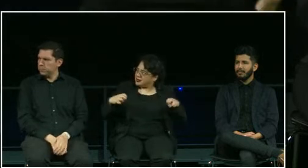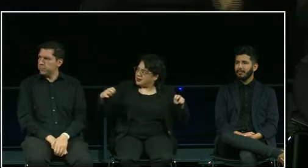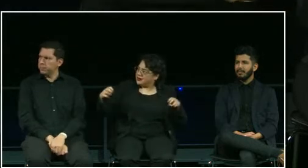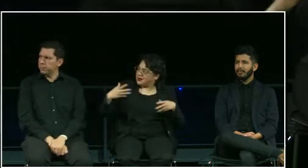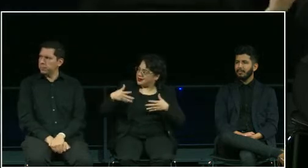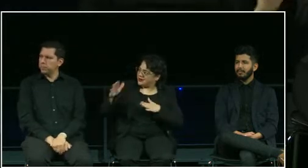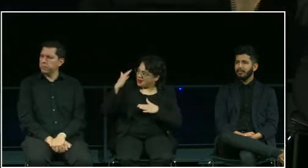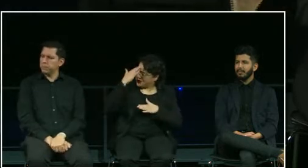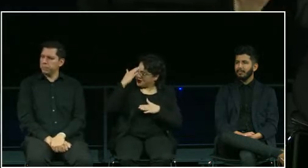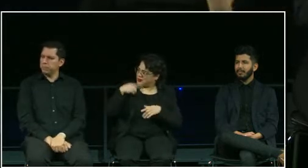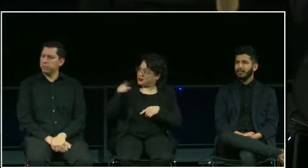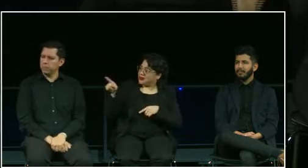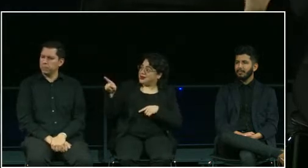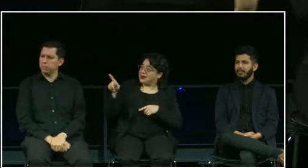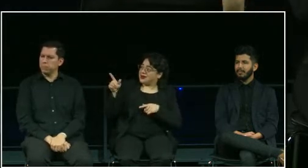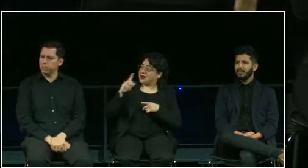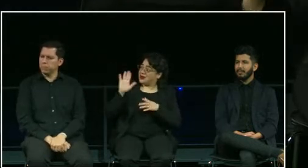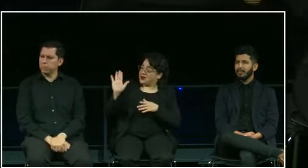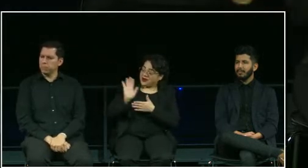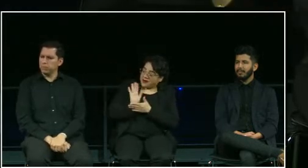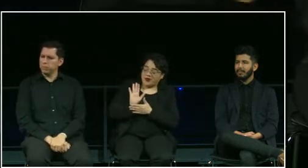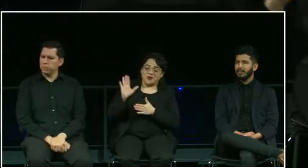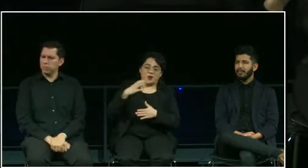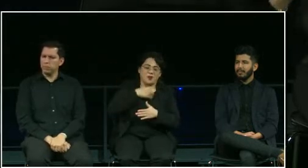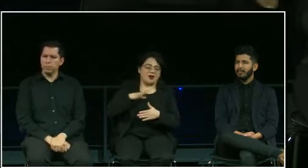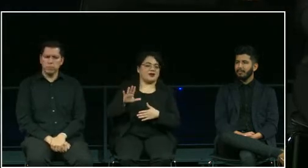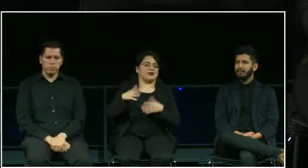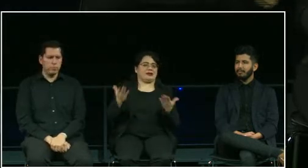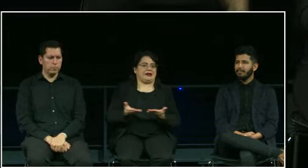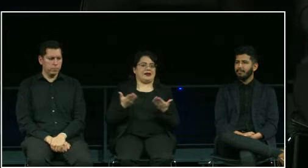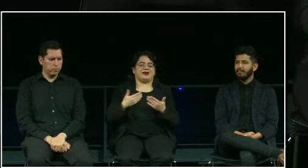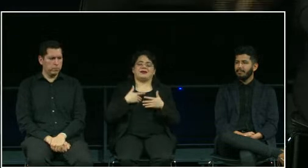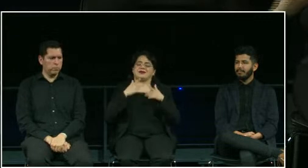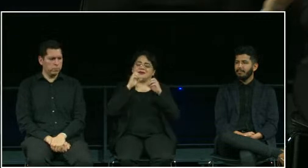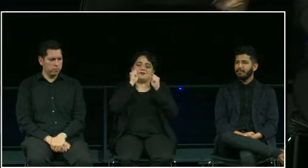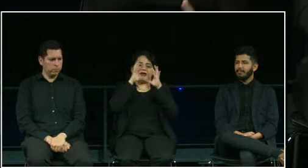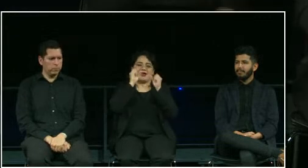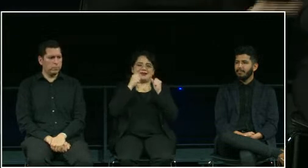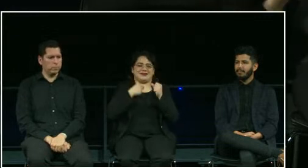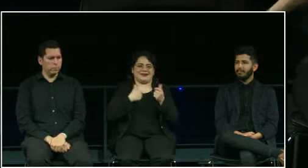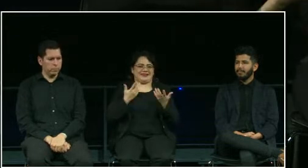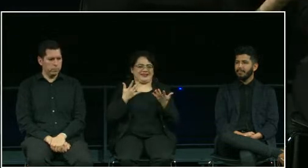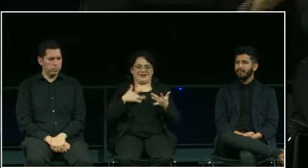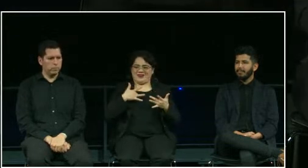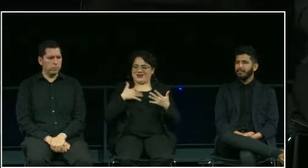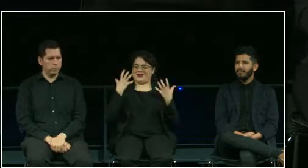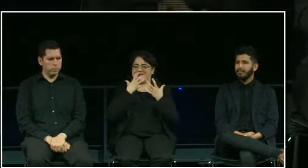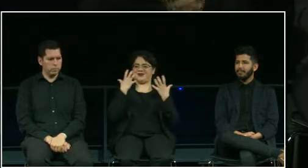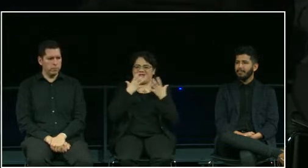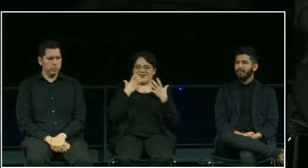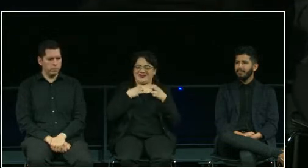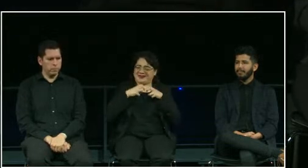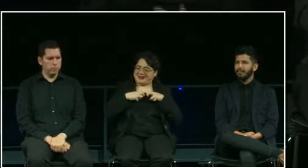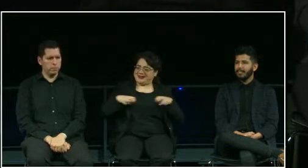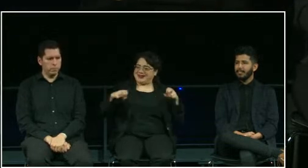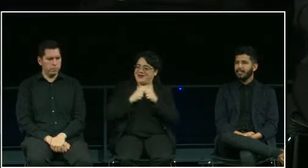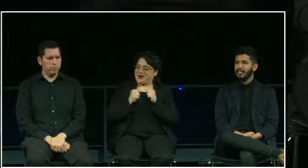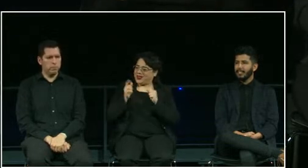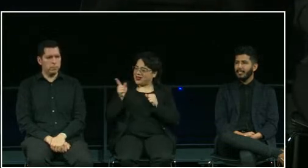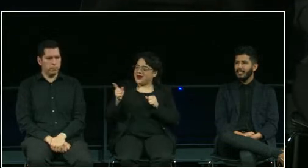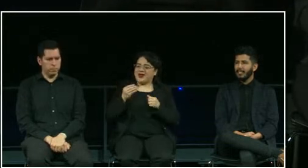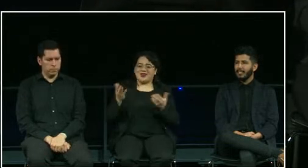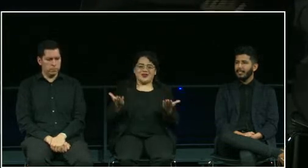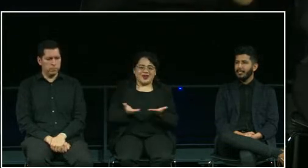a huge fan of all of your work and your films. And it's crazy that we get to share space with you, and thank you for telling your